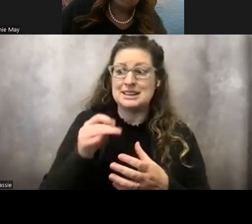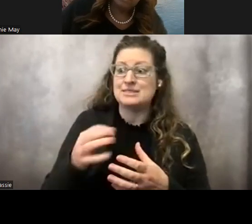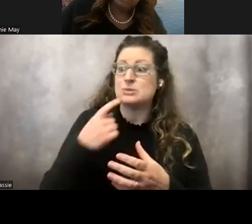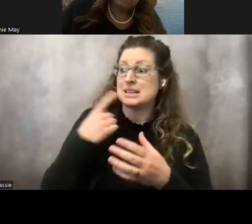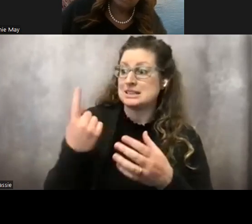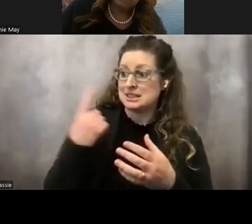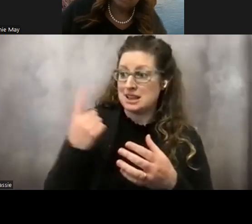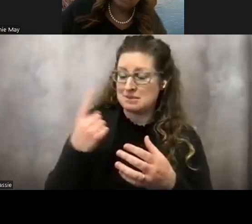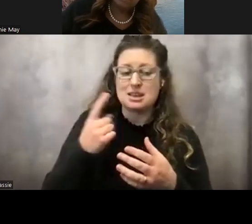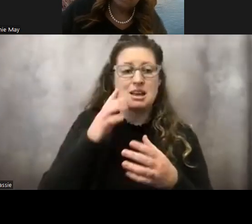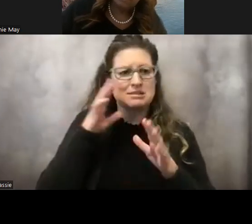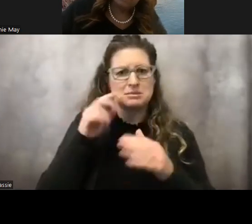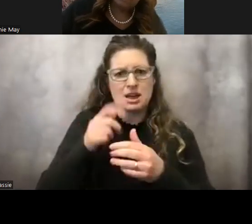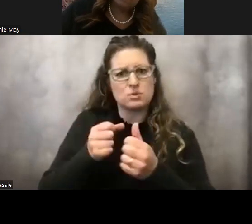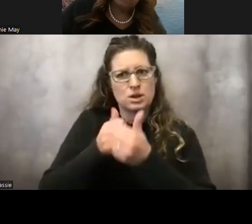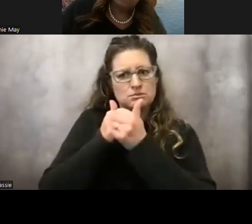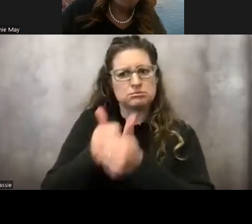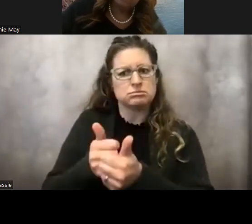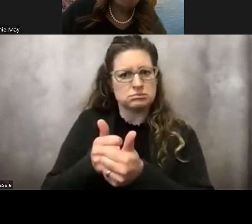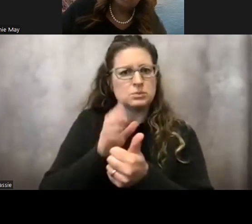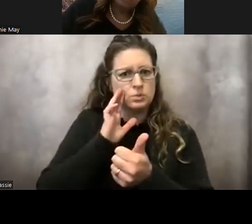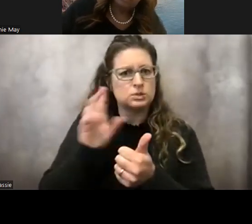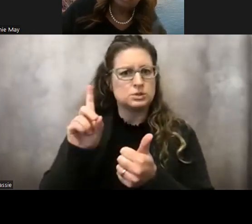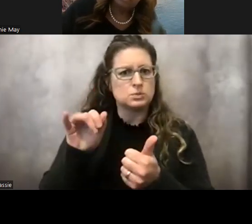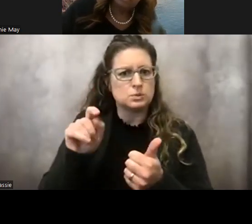and the expectation of